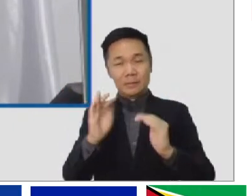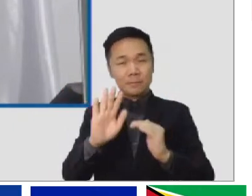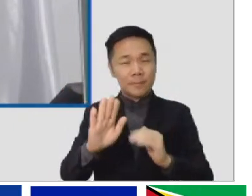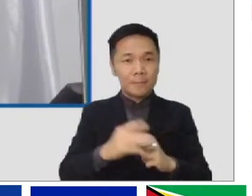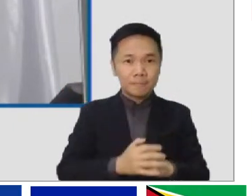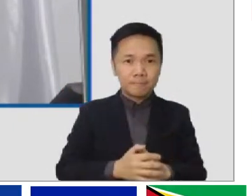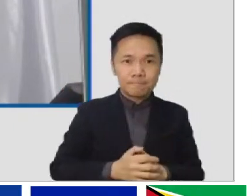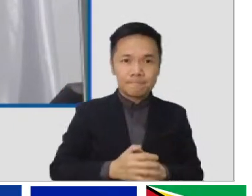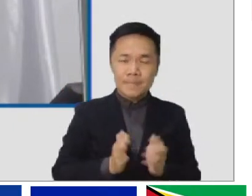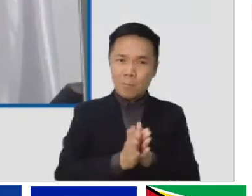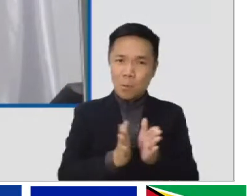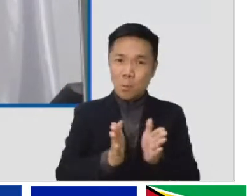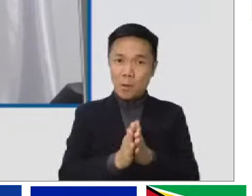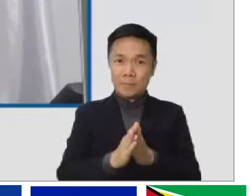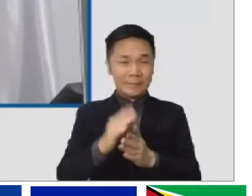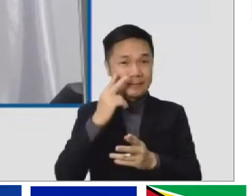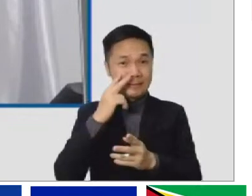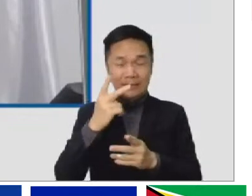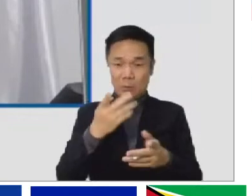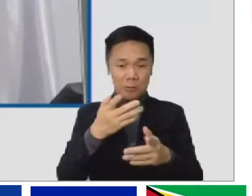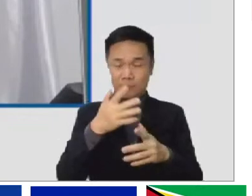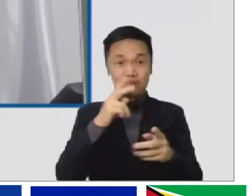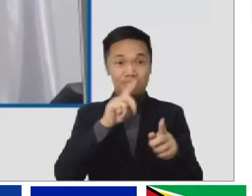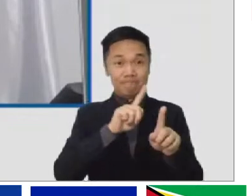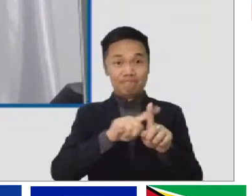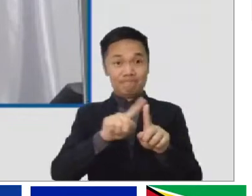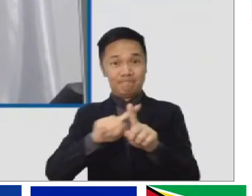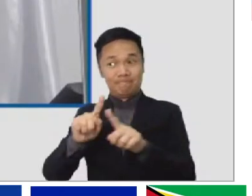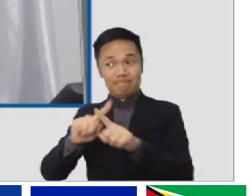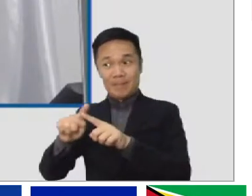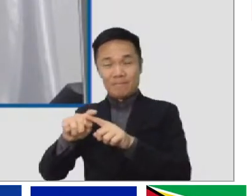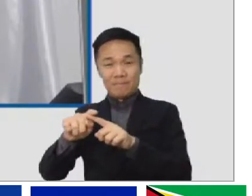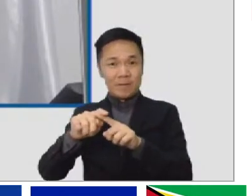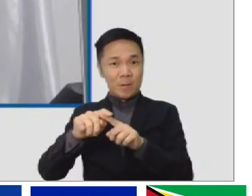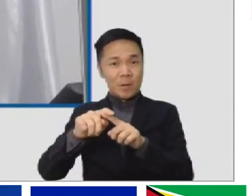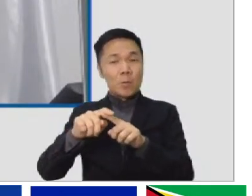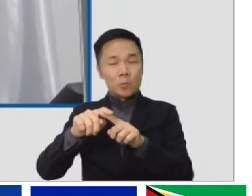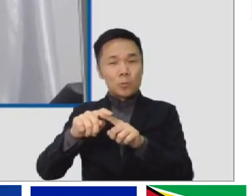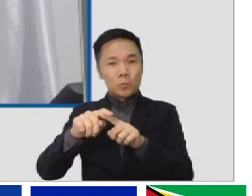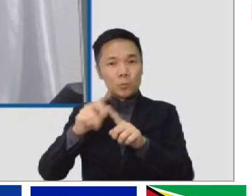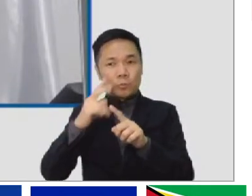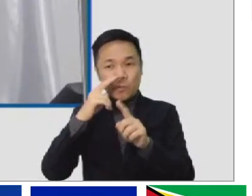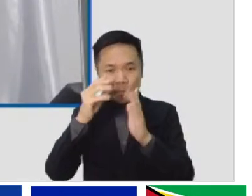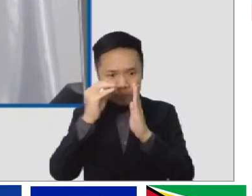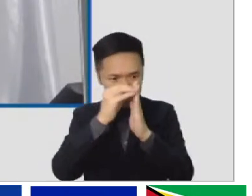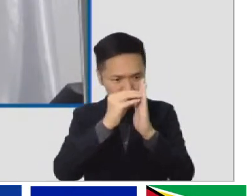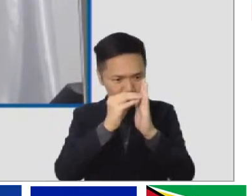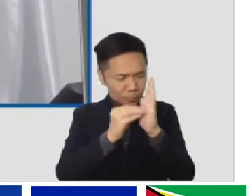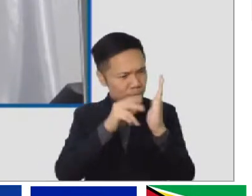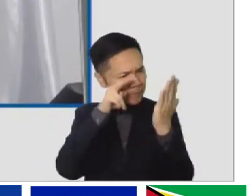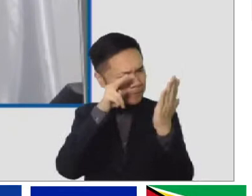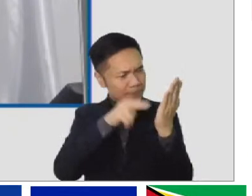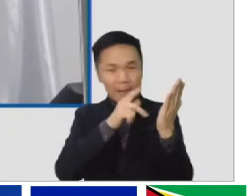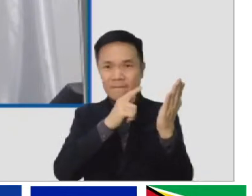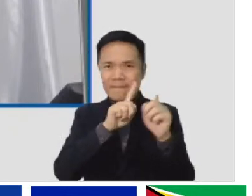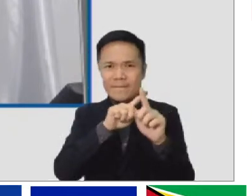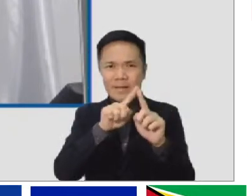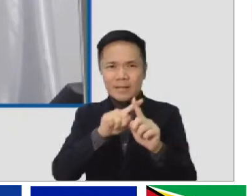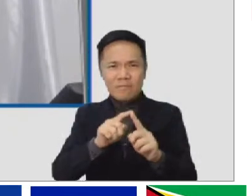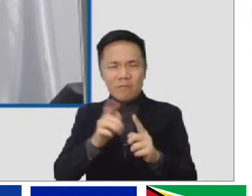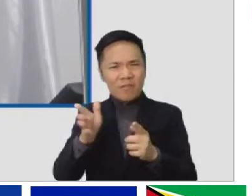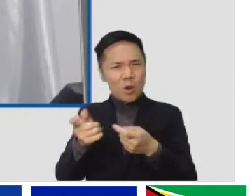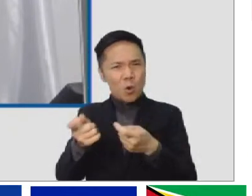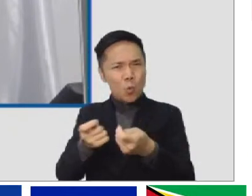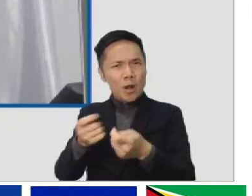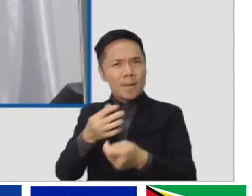actions that we have had in Comisca health sector for us to be able to develop risk management and efforts like the